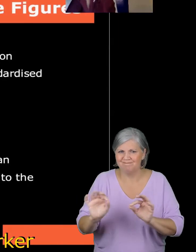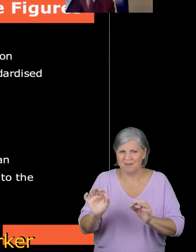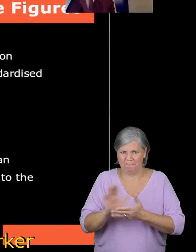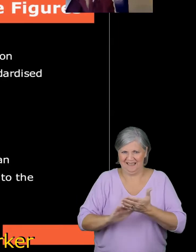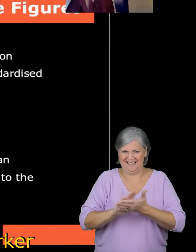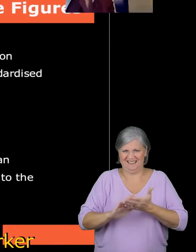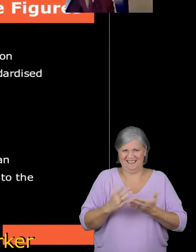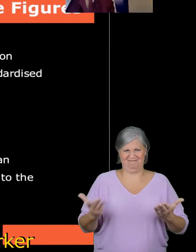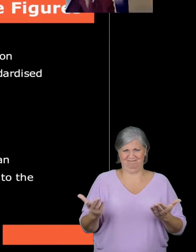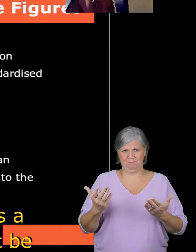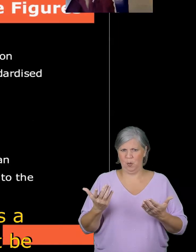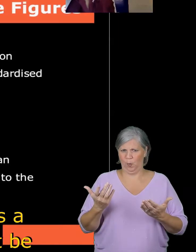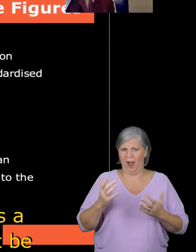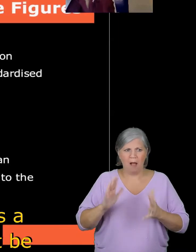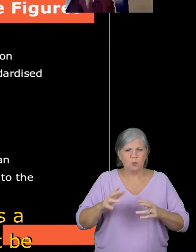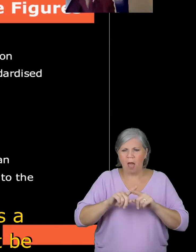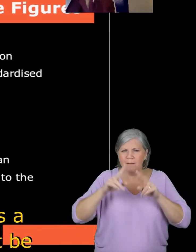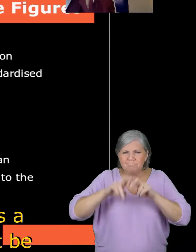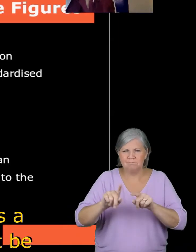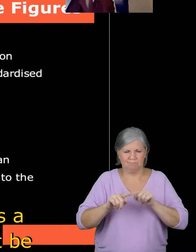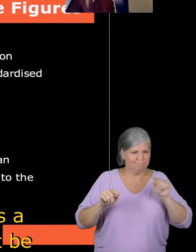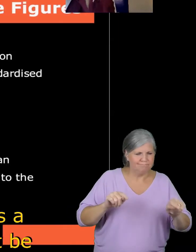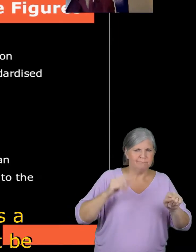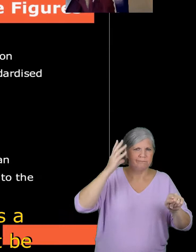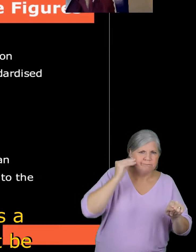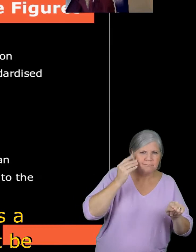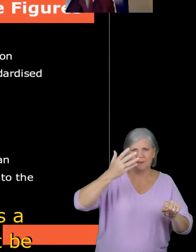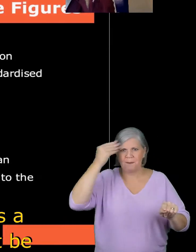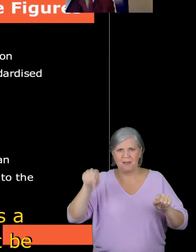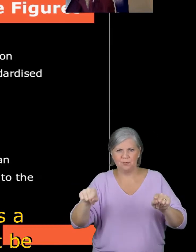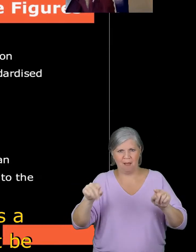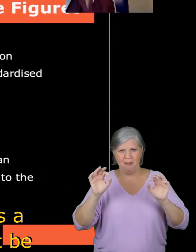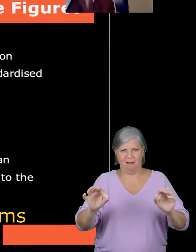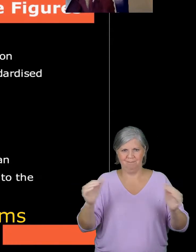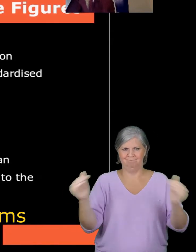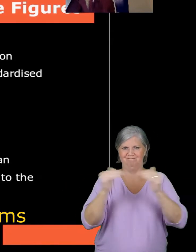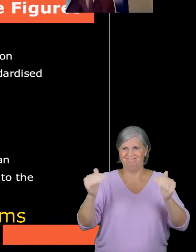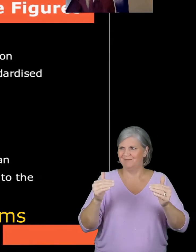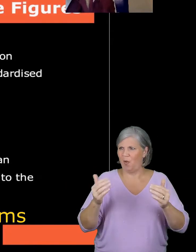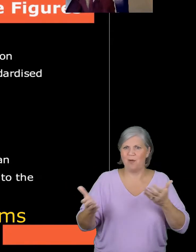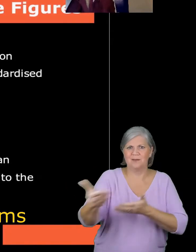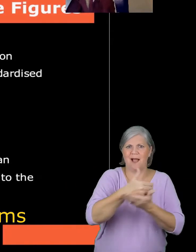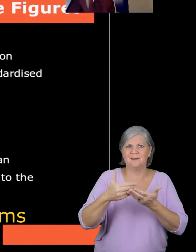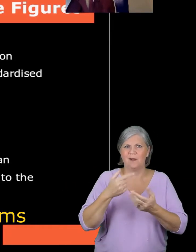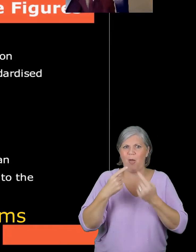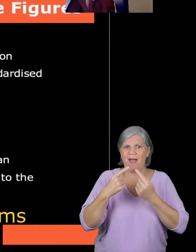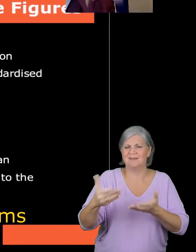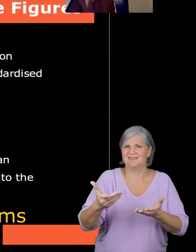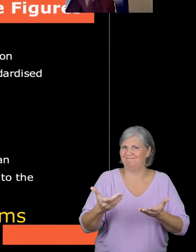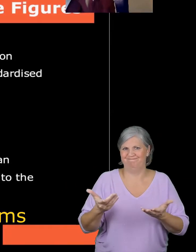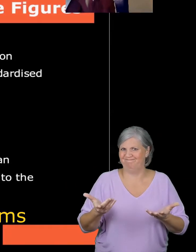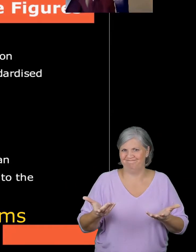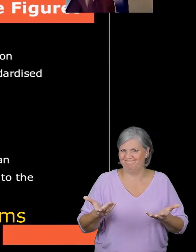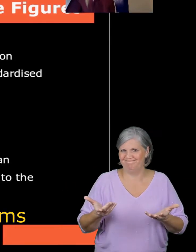no dedicated marker field to enable this, and as a consequence, it would not be a searchable criteria in terms of